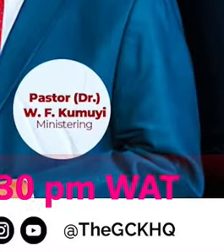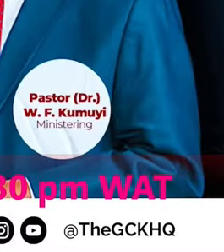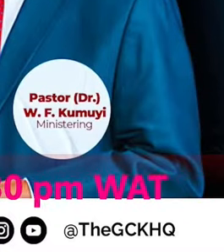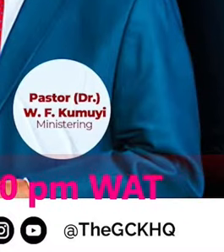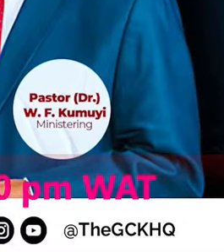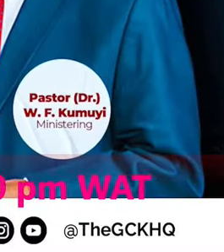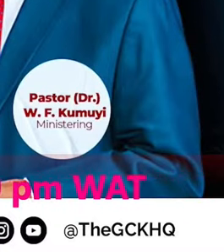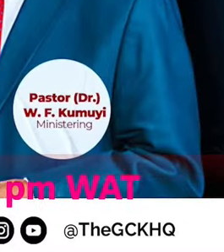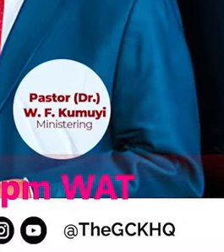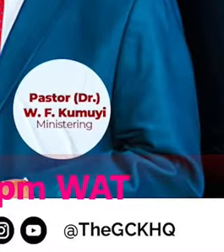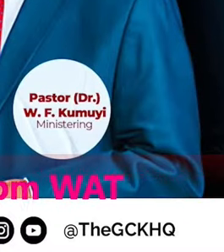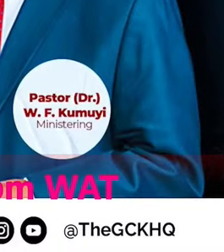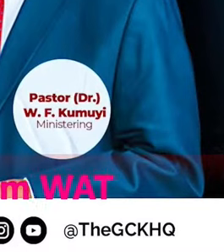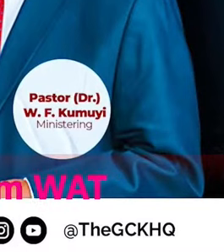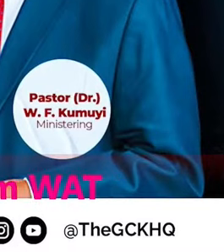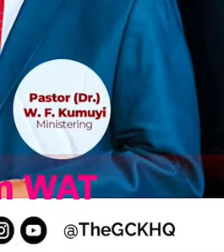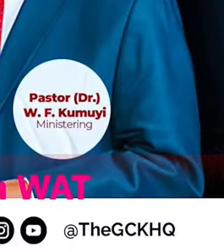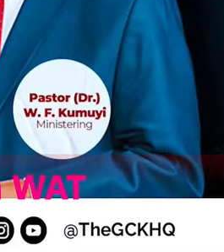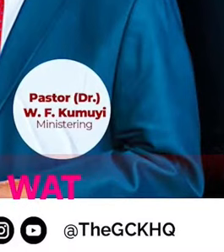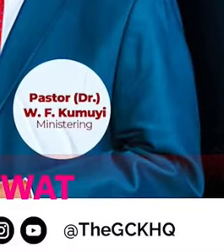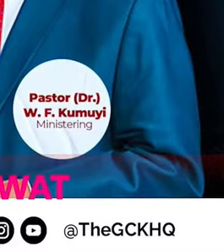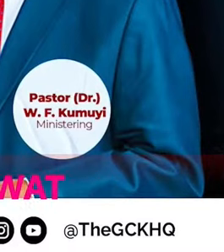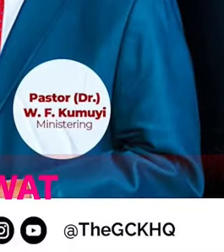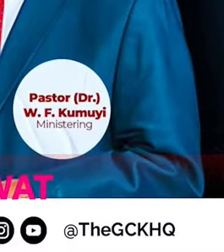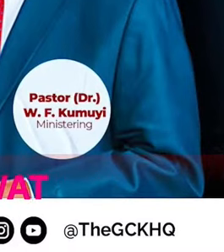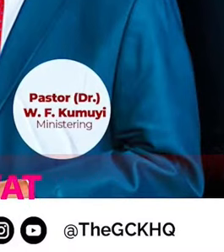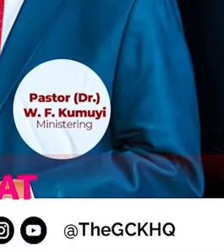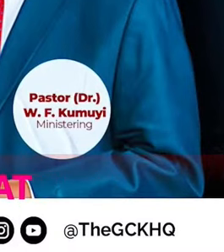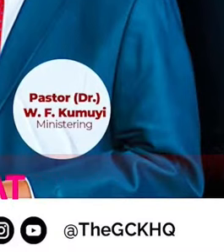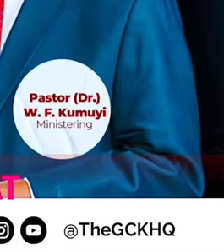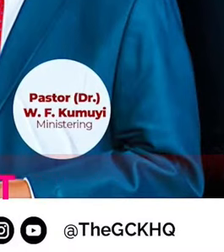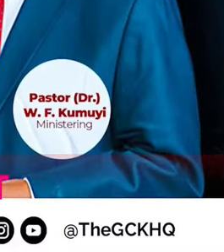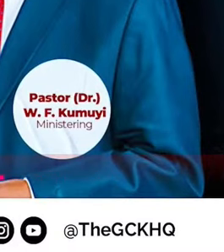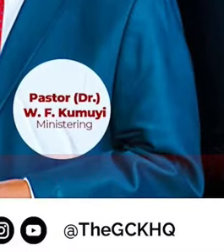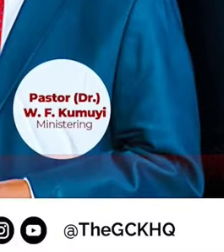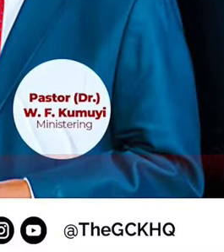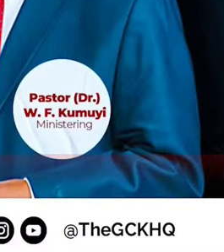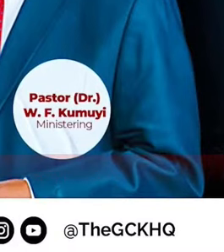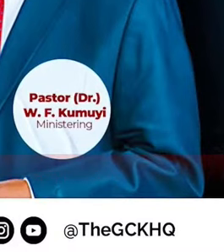you all that I